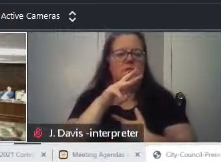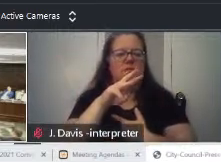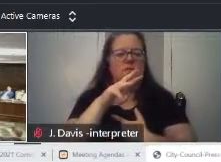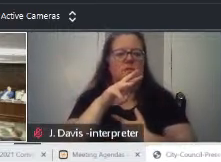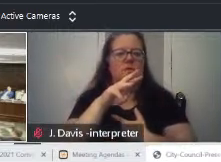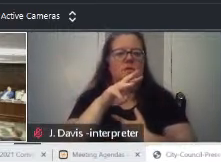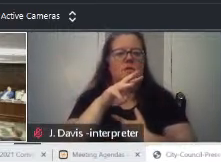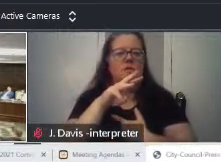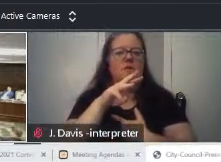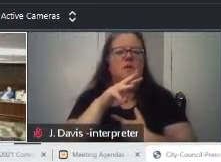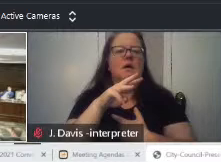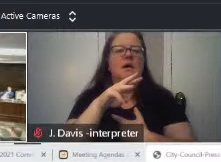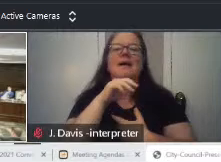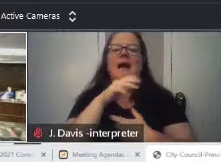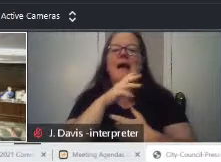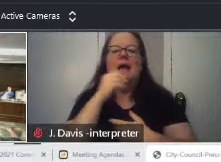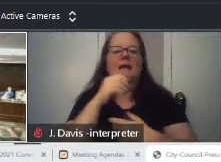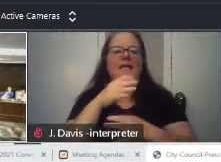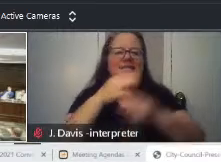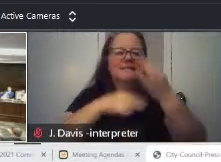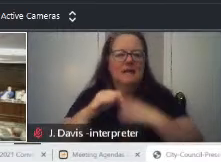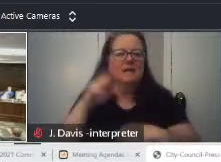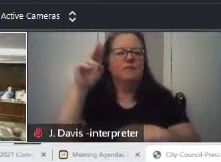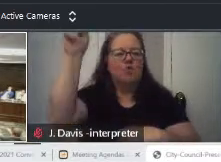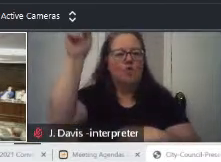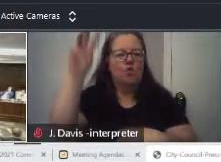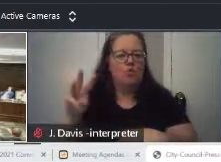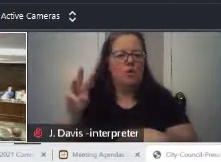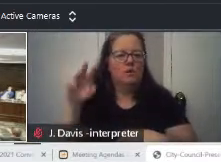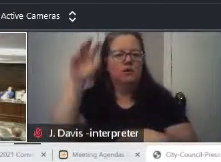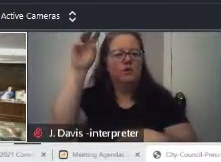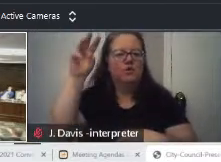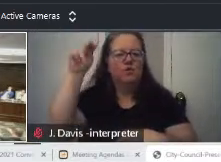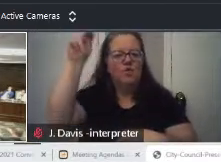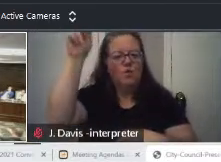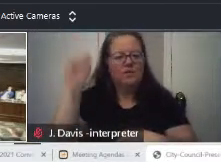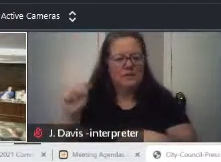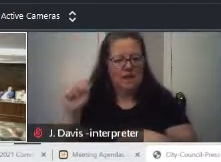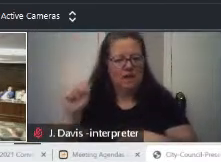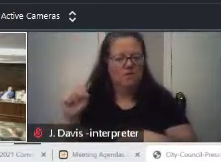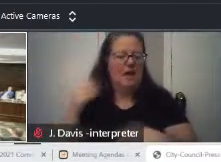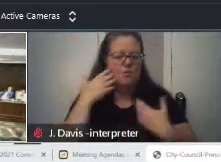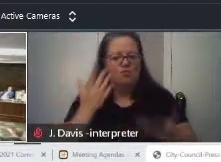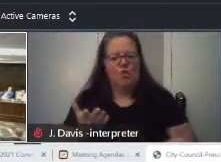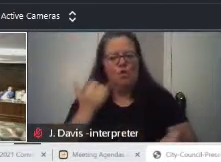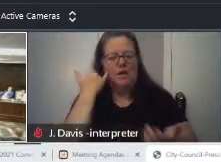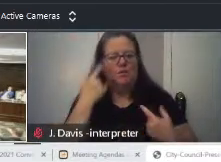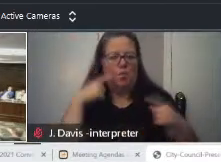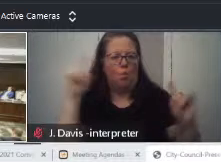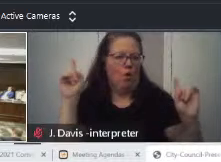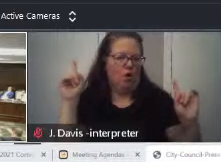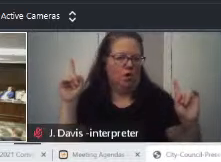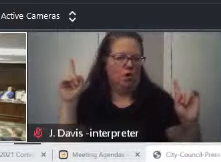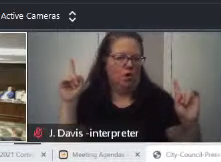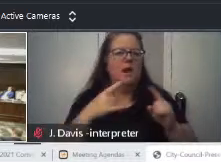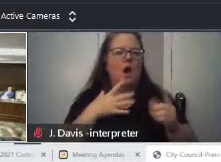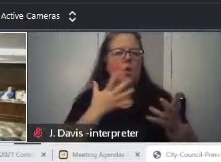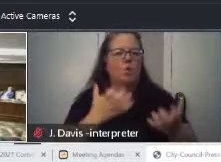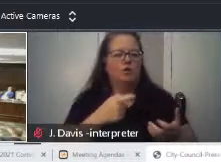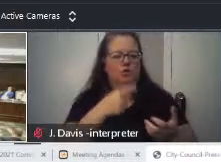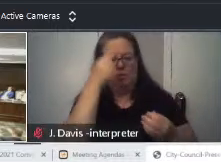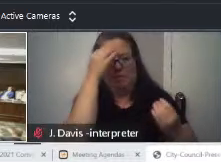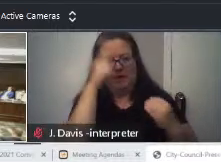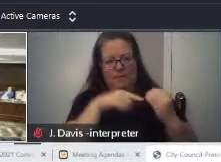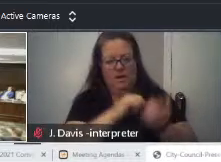to a north-south face would work. I don't know whether that will, but I'd like you to consider that. I